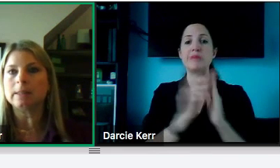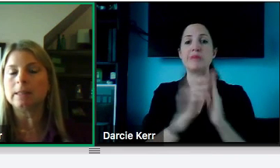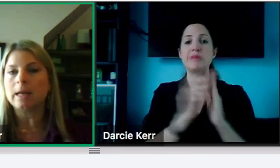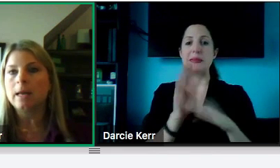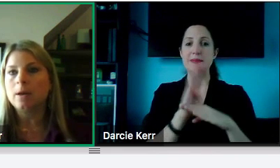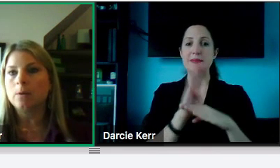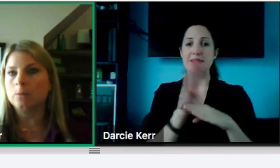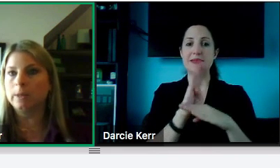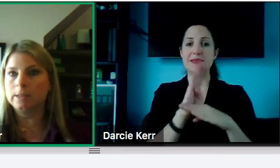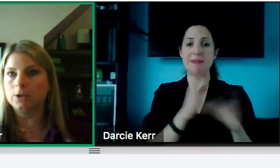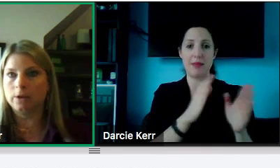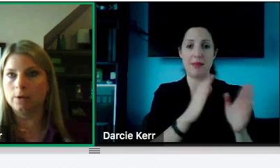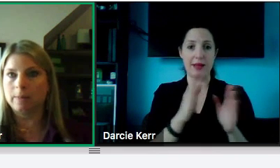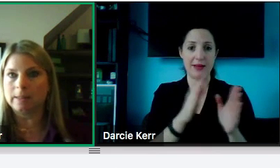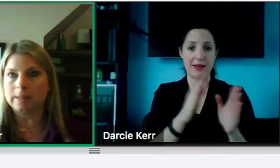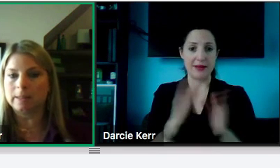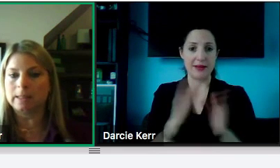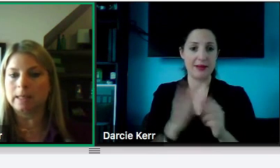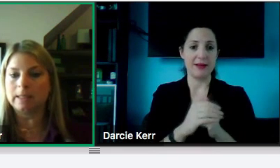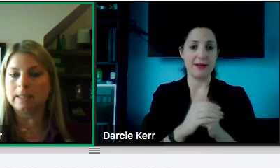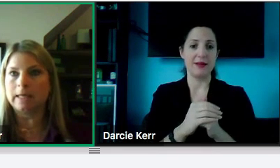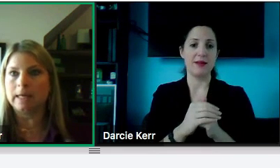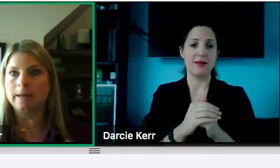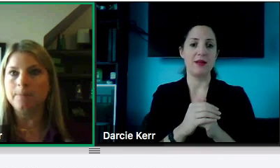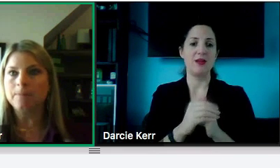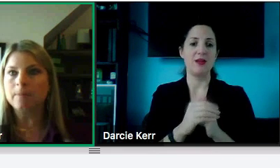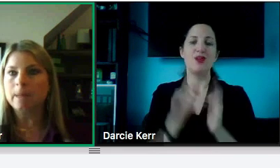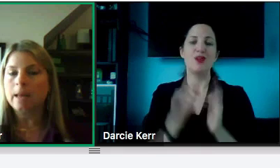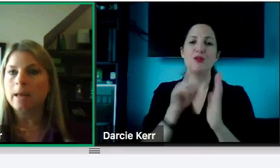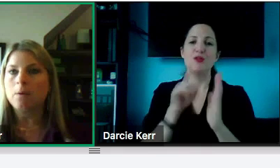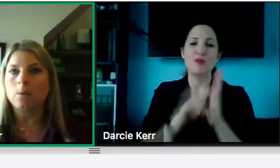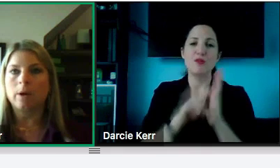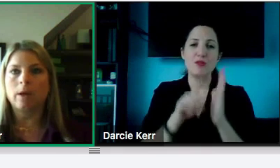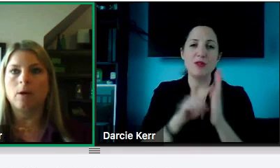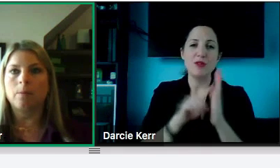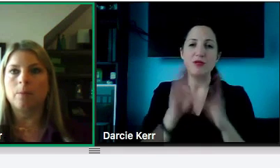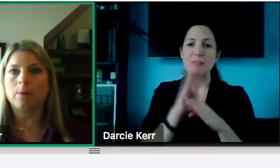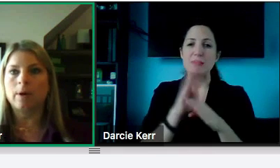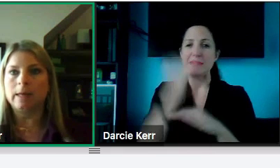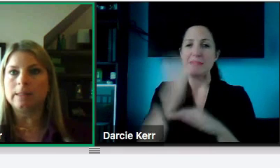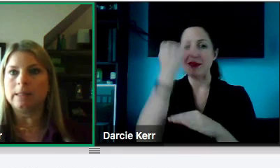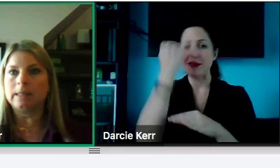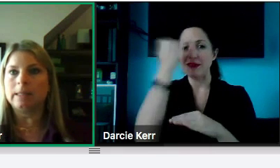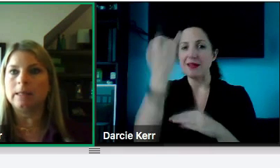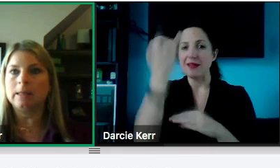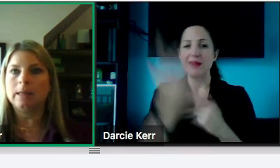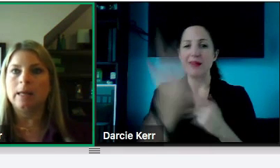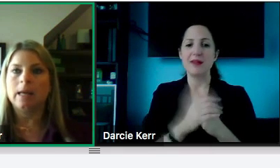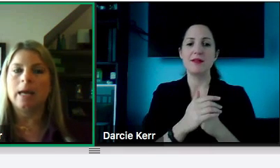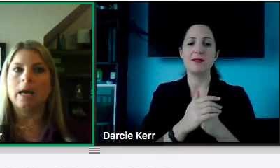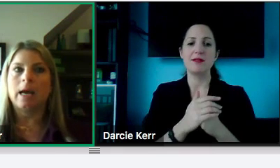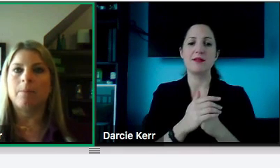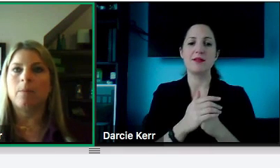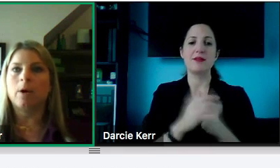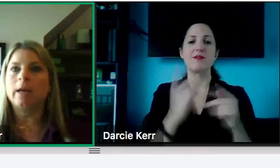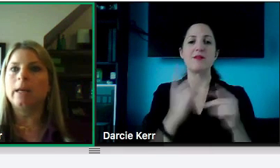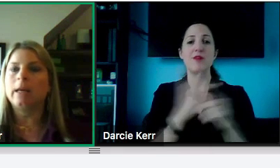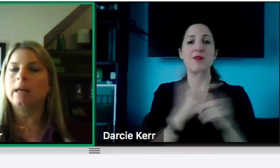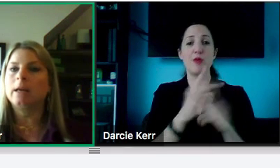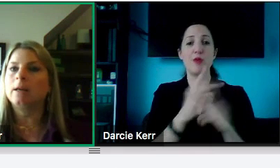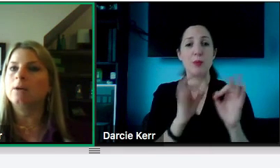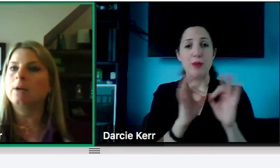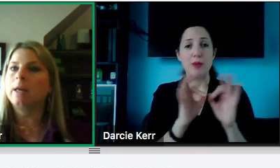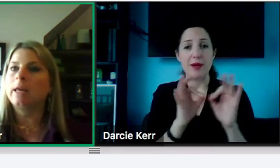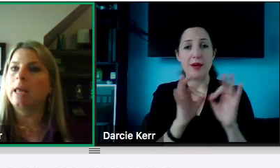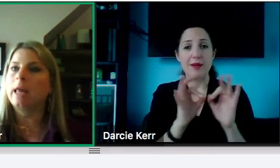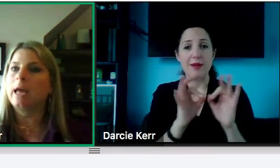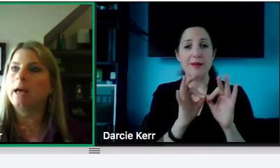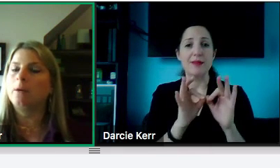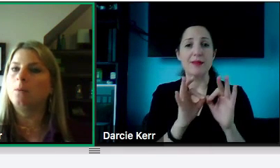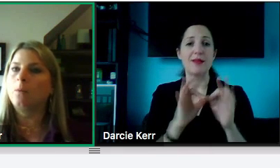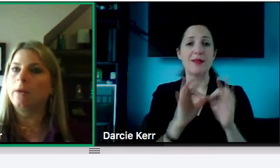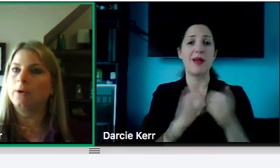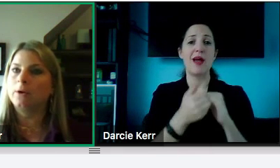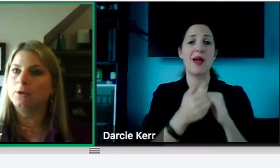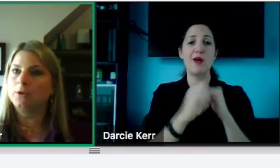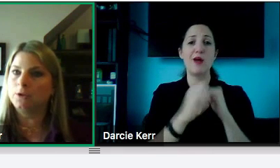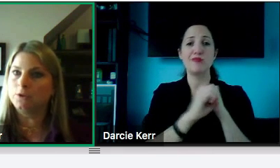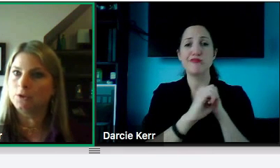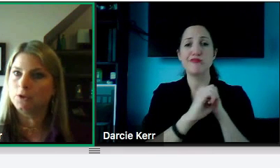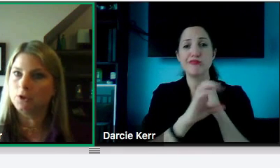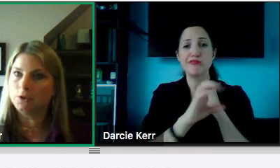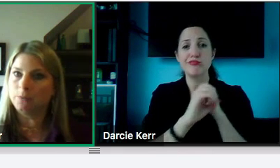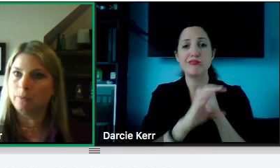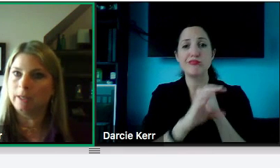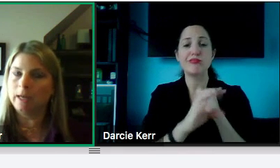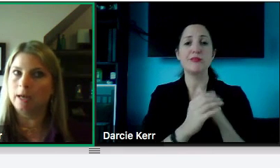steps, researching their business idea, working on pricing, marketing, looking at